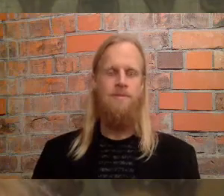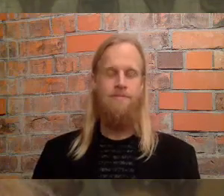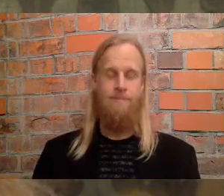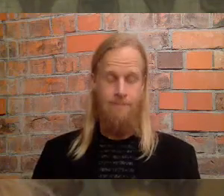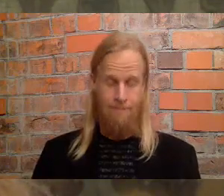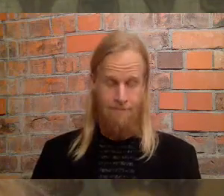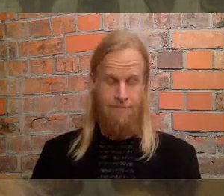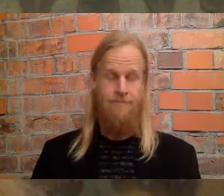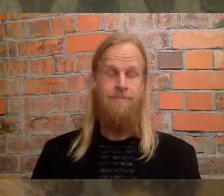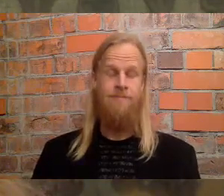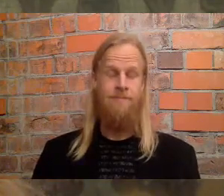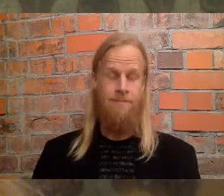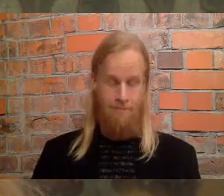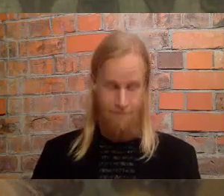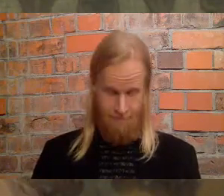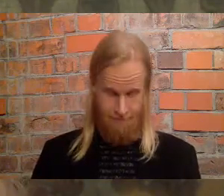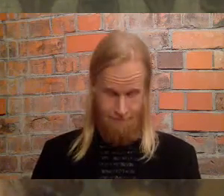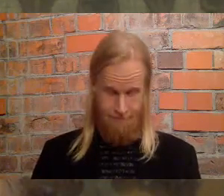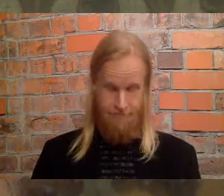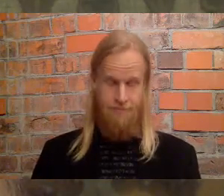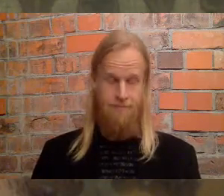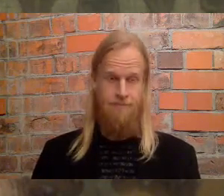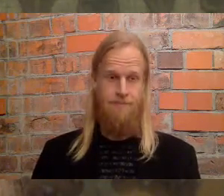world overnight.